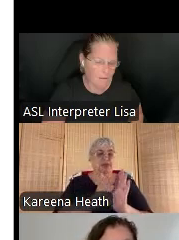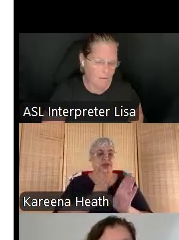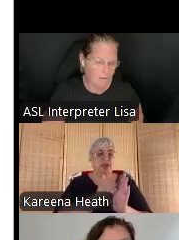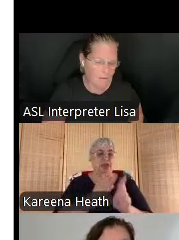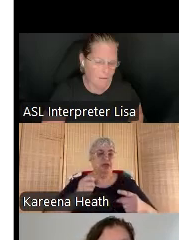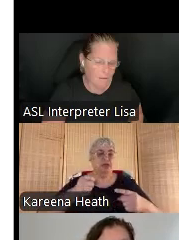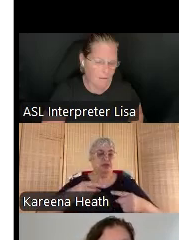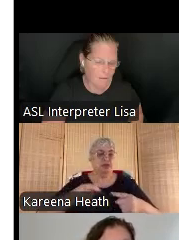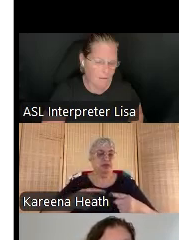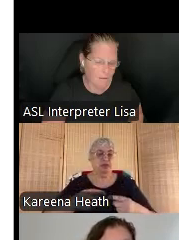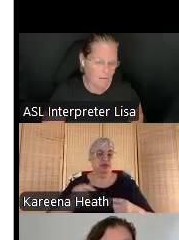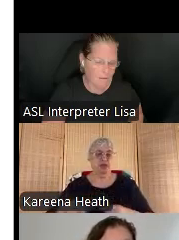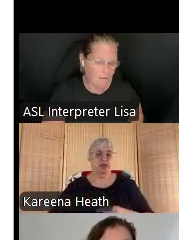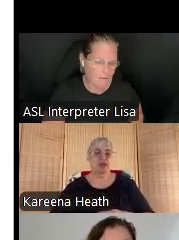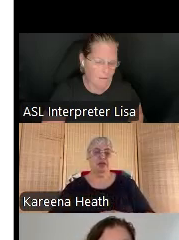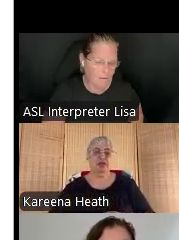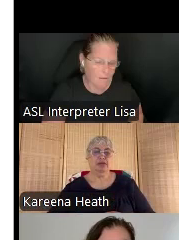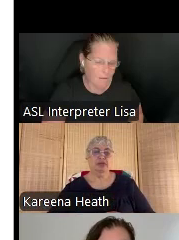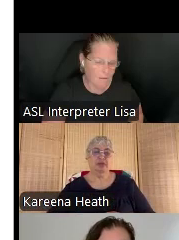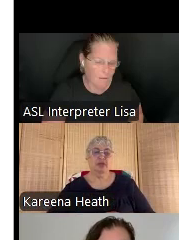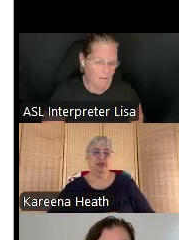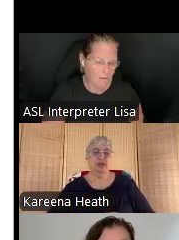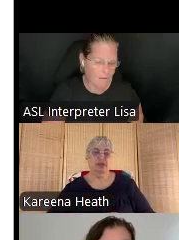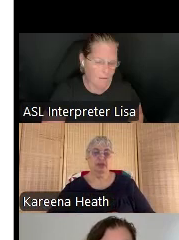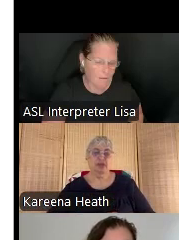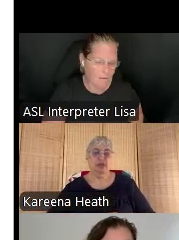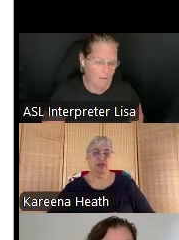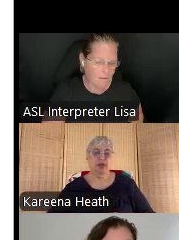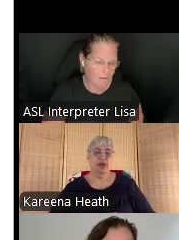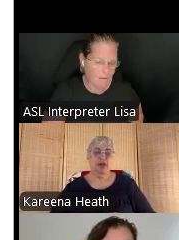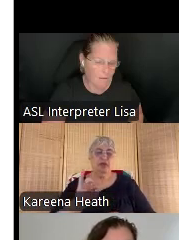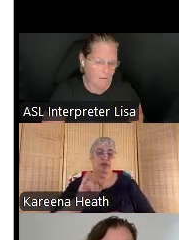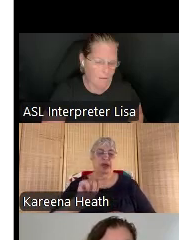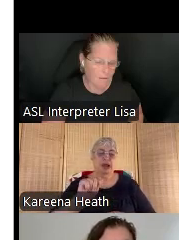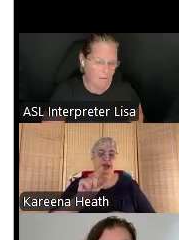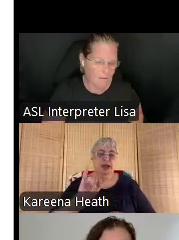psychostimulants such as Ritalin and Adderall,